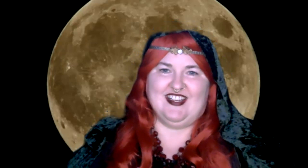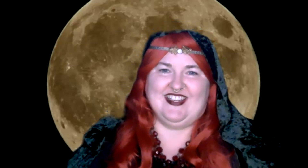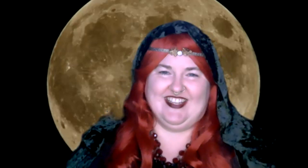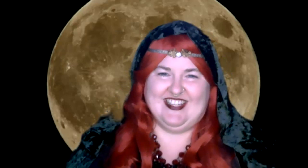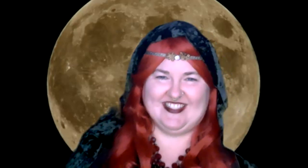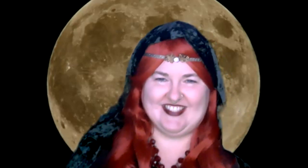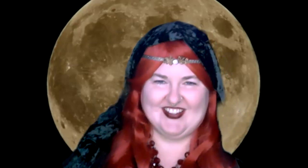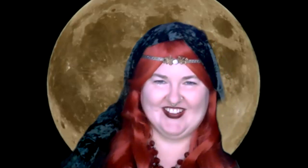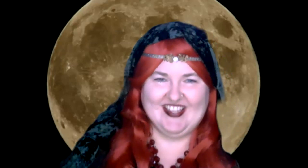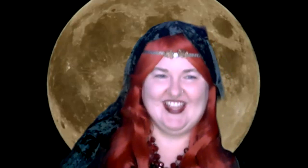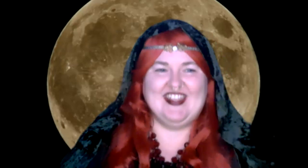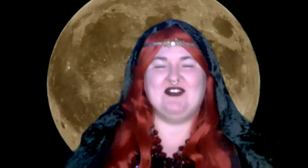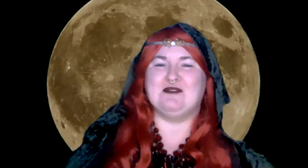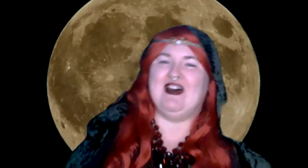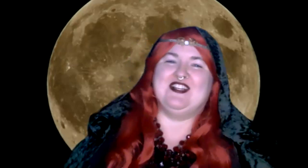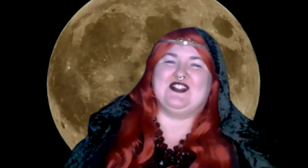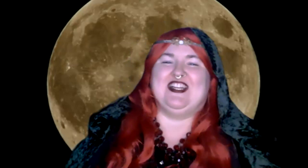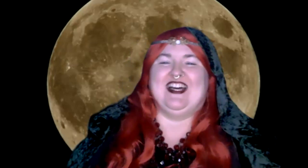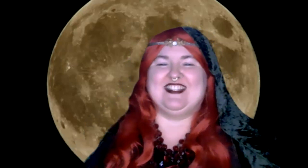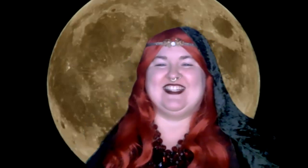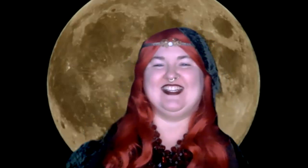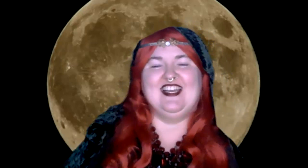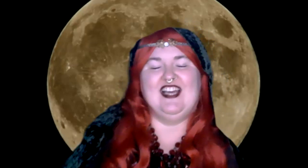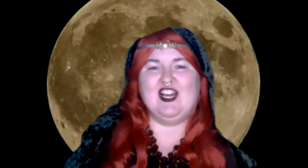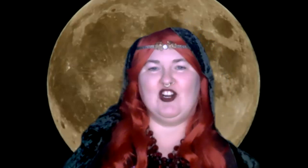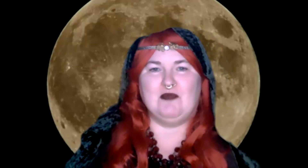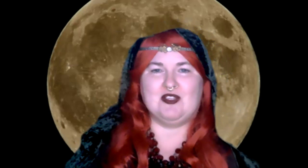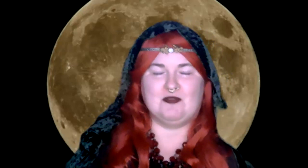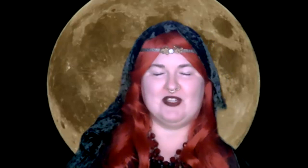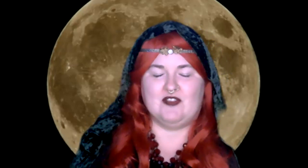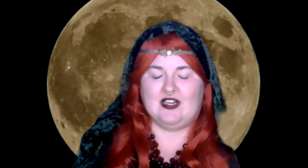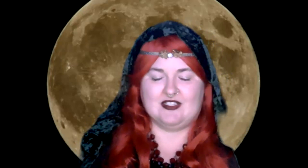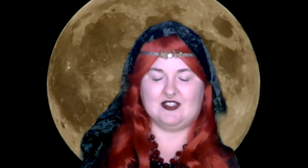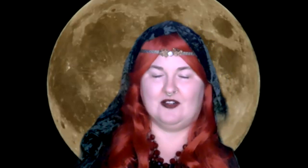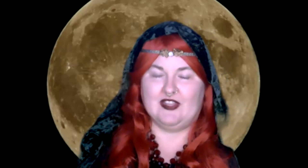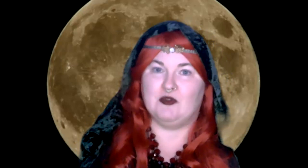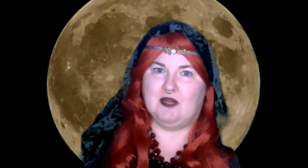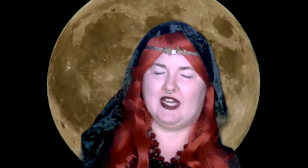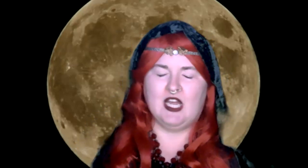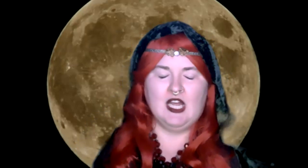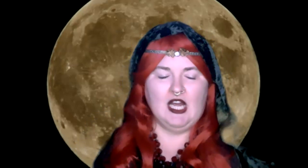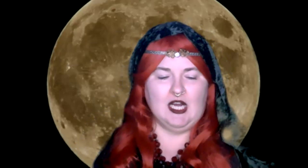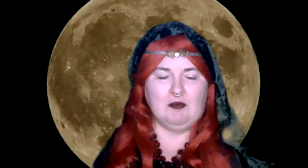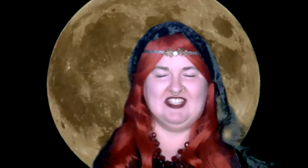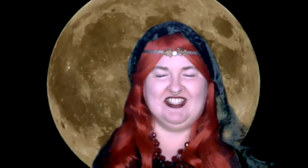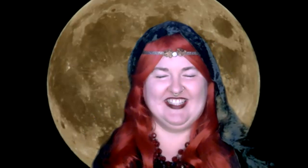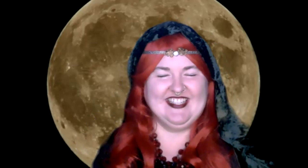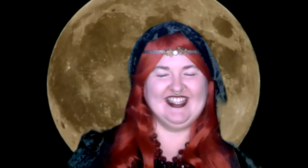Avalon. So that was my introduction. I grew up in Western Pennsylvania, so that was big.